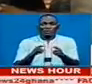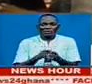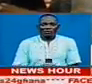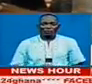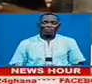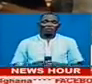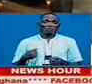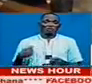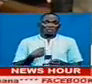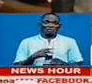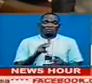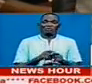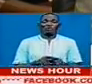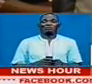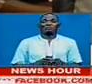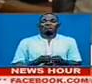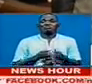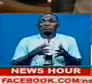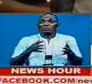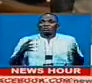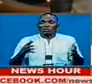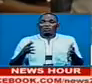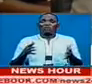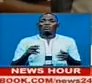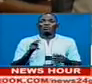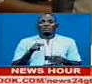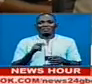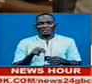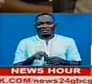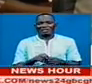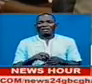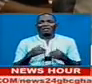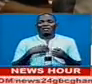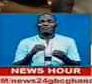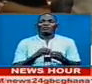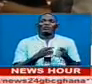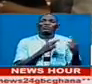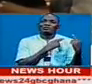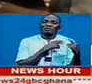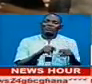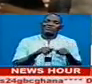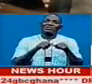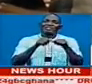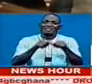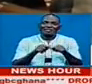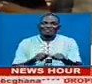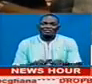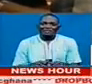way. As we grow responsibly. Otherwise, it's not going to work. Responsibly for us means sustainably.